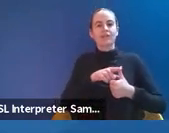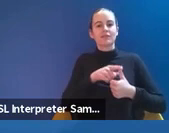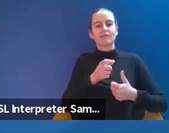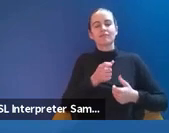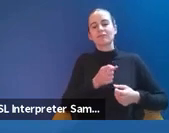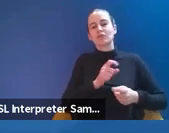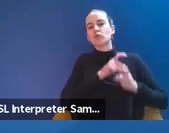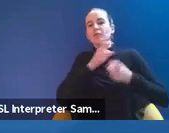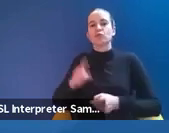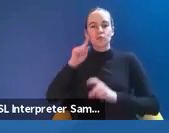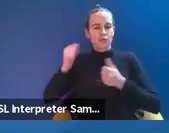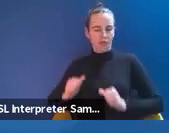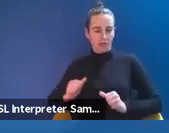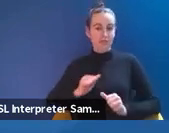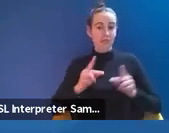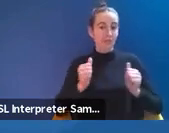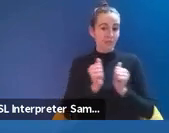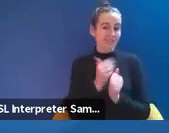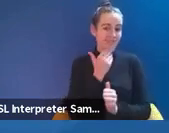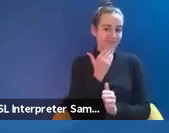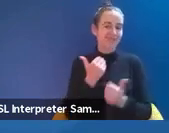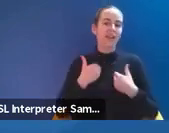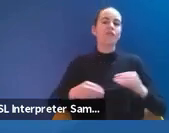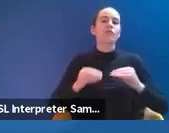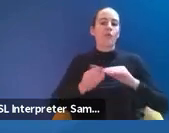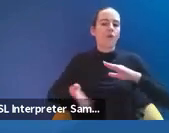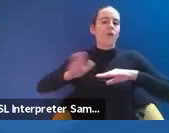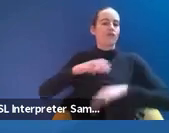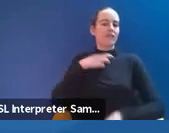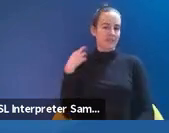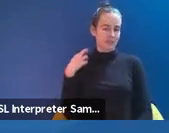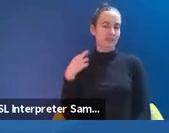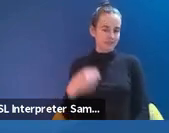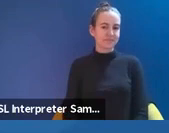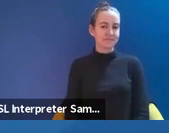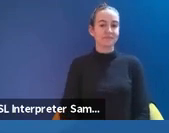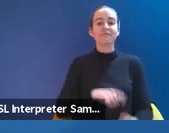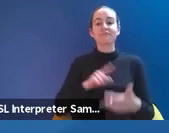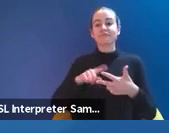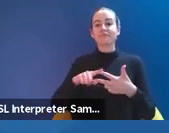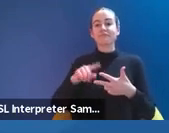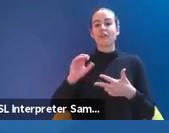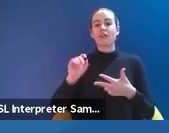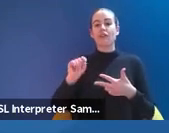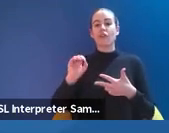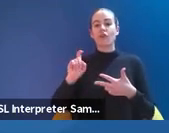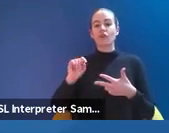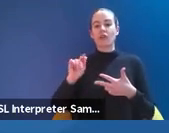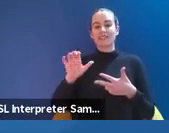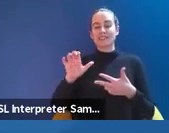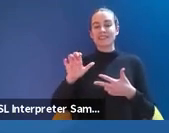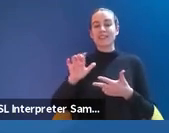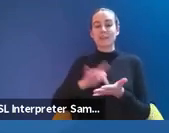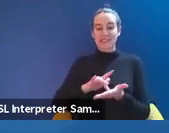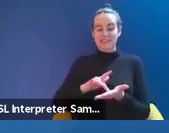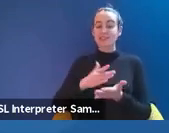acquires, because persons with diabetes are at increased risk for noise-induced hearing loss. Number two is ototoxic drugs. So certain